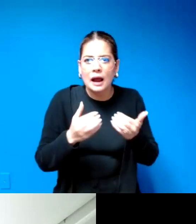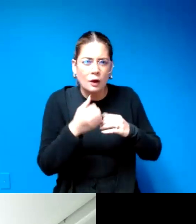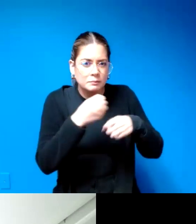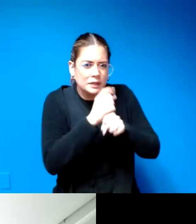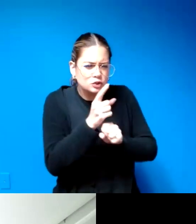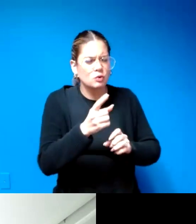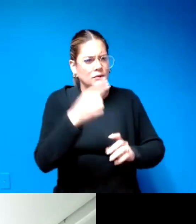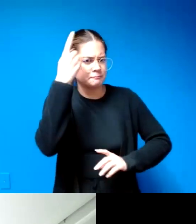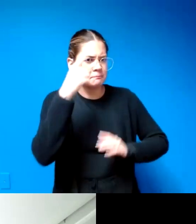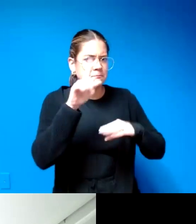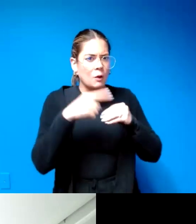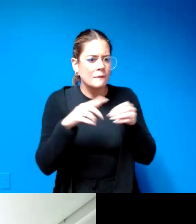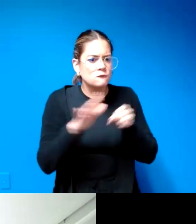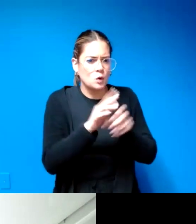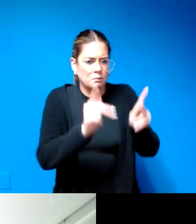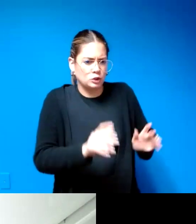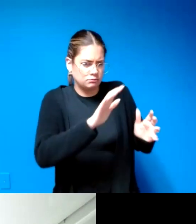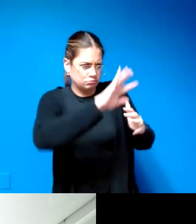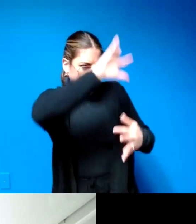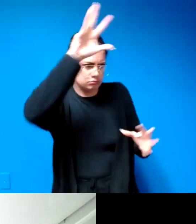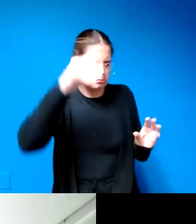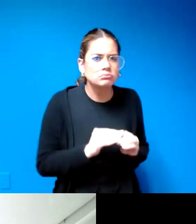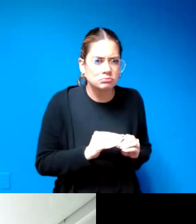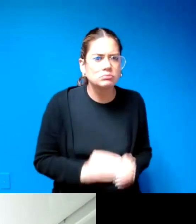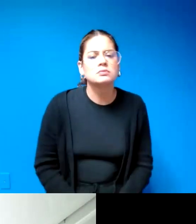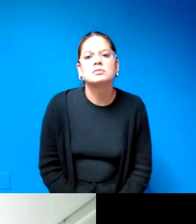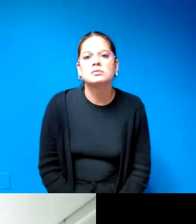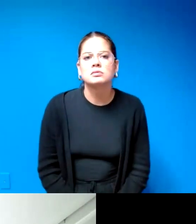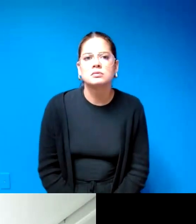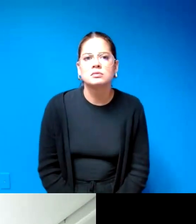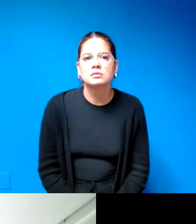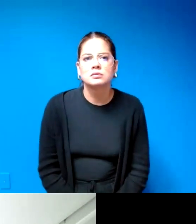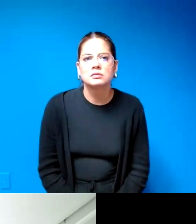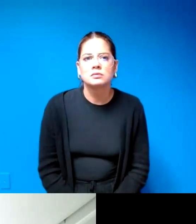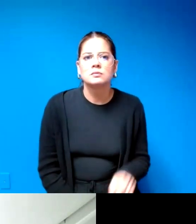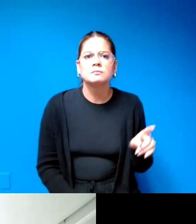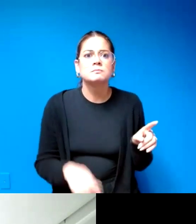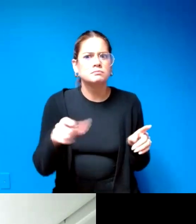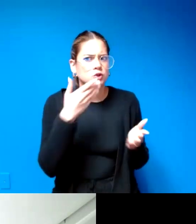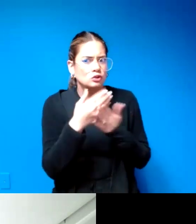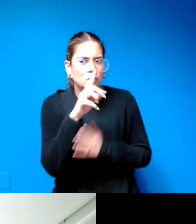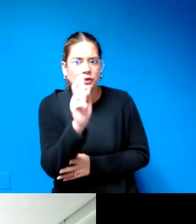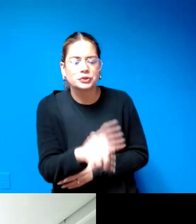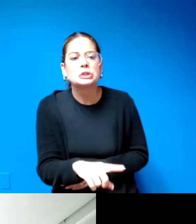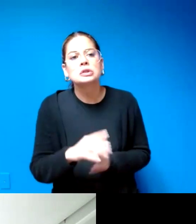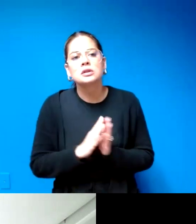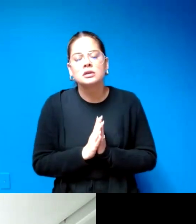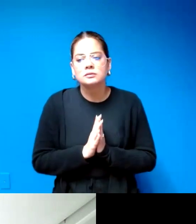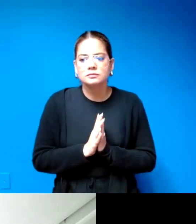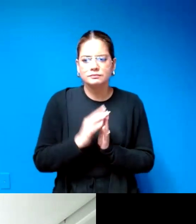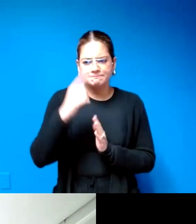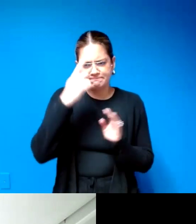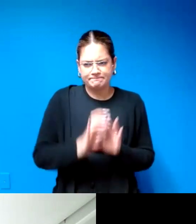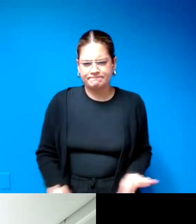about making sure that we know what someone's social determinants of health look like. Yeah, that's a great question, and I think it's